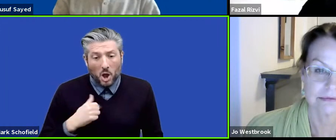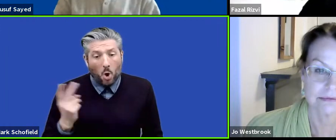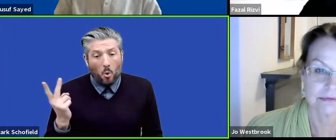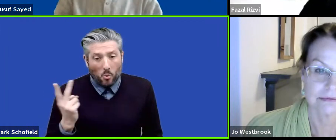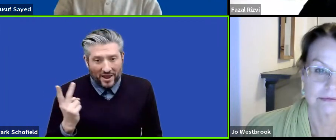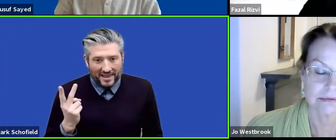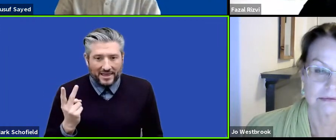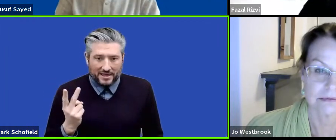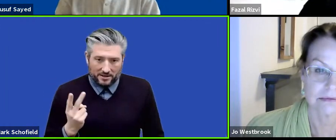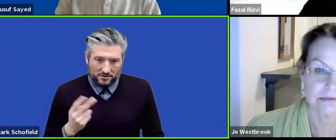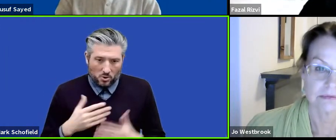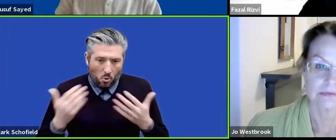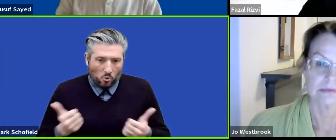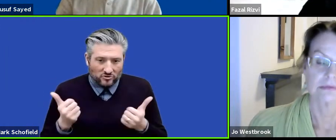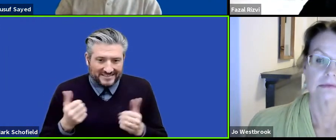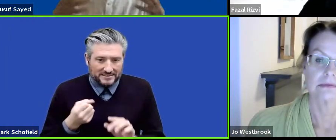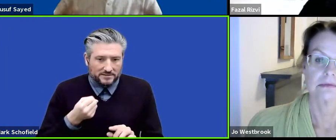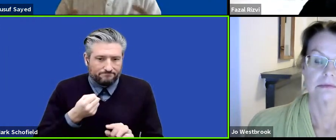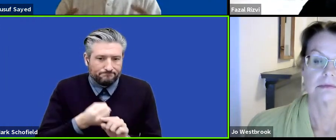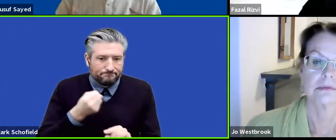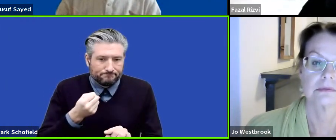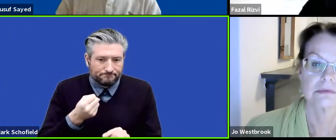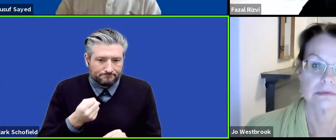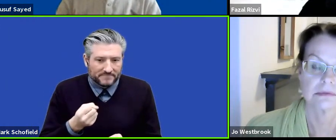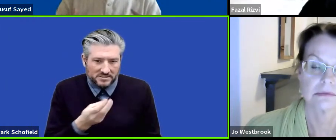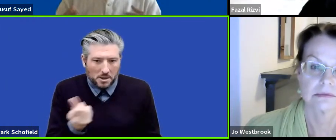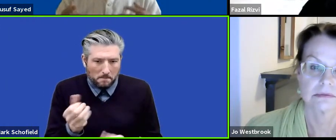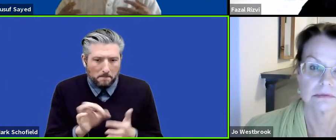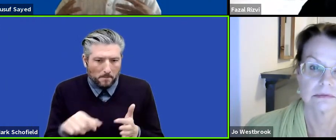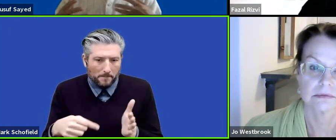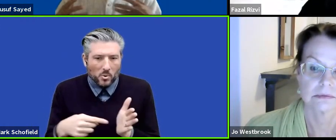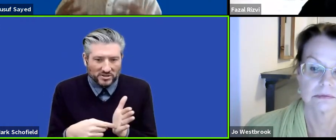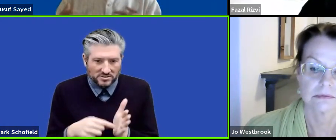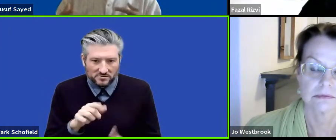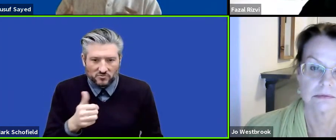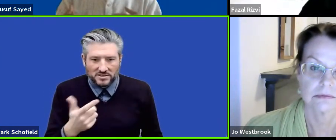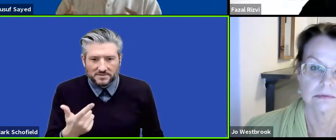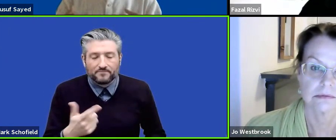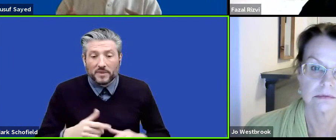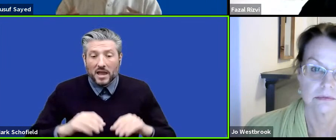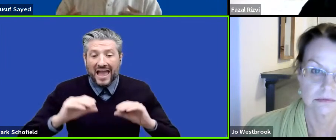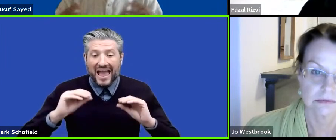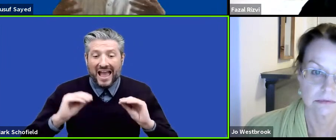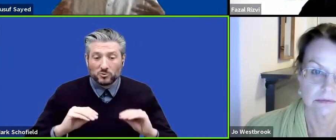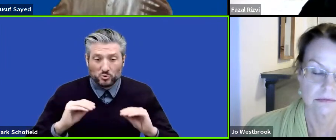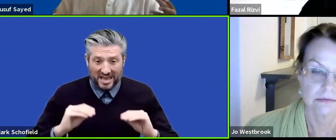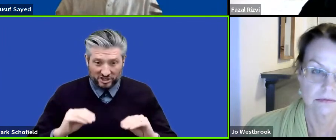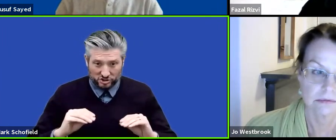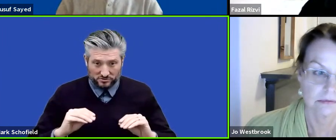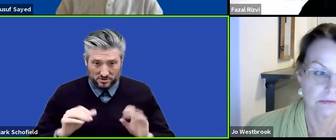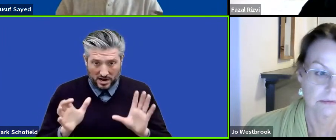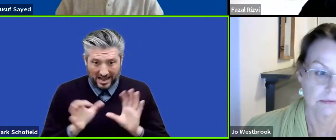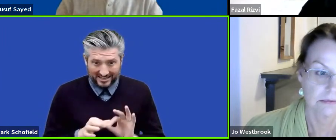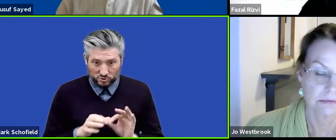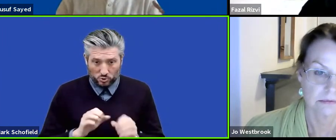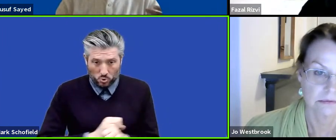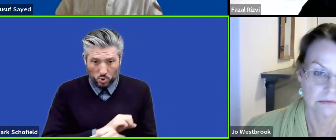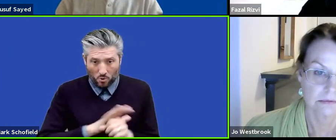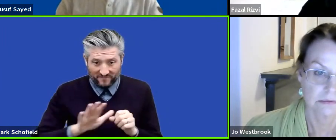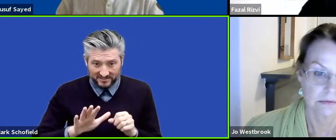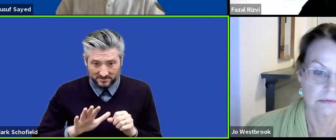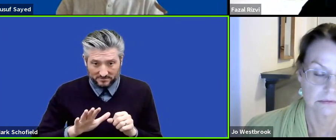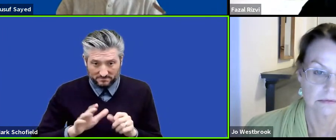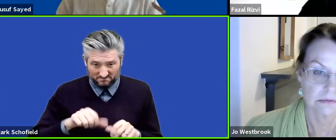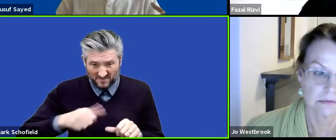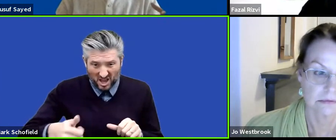two levels. One is that in tackling the education consequences of COVID, you'll need to have joined up policy